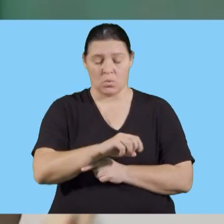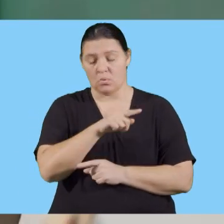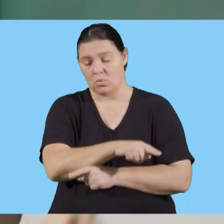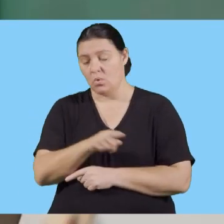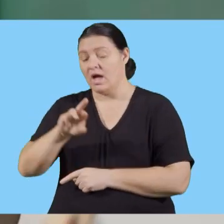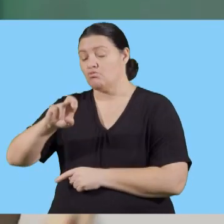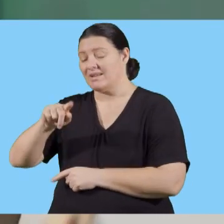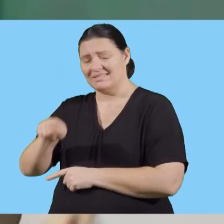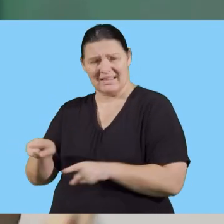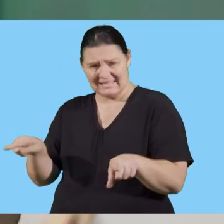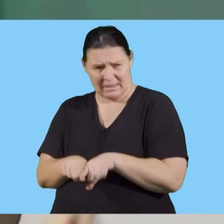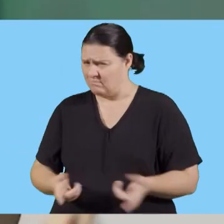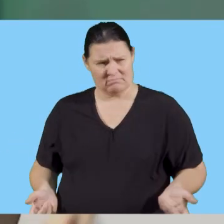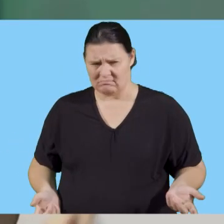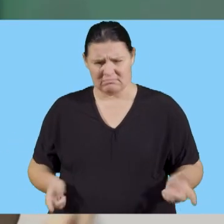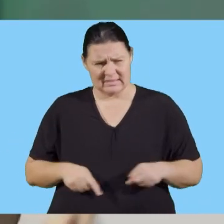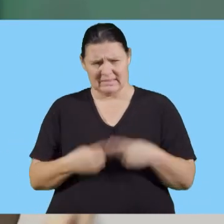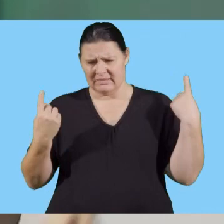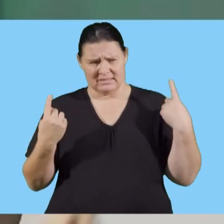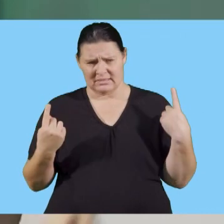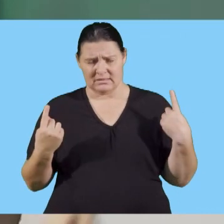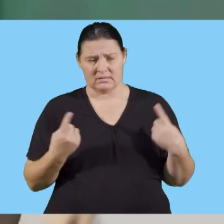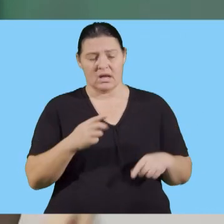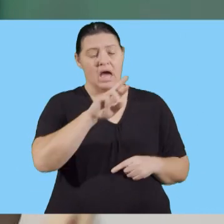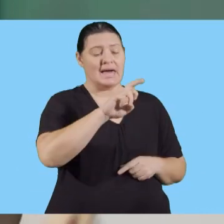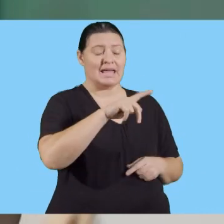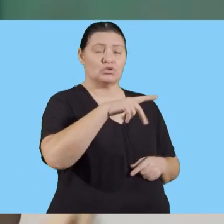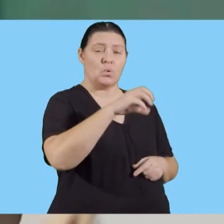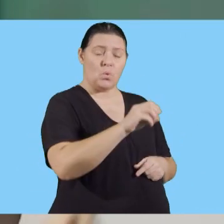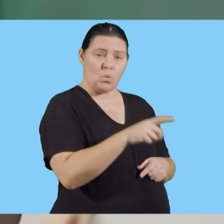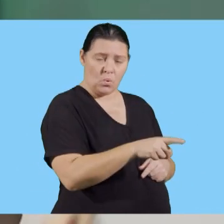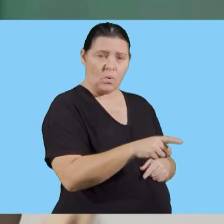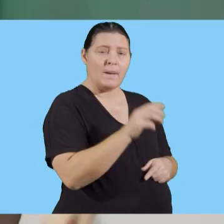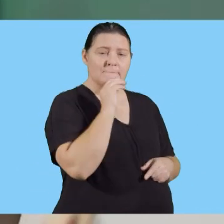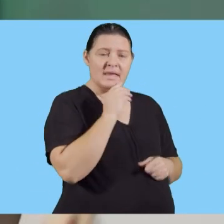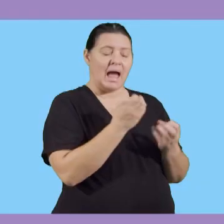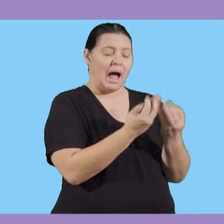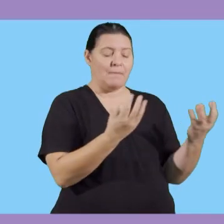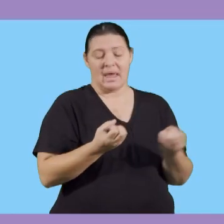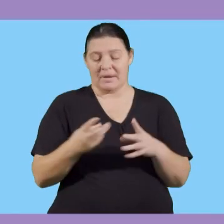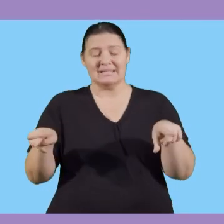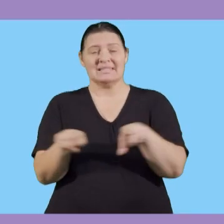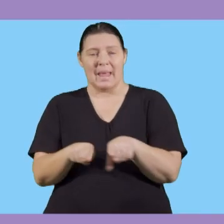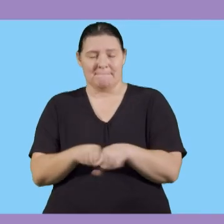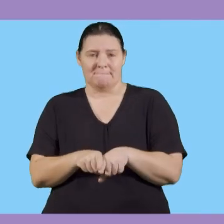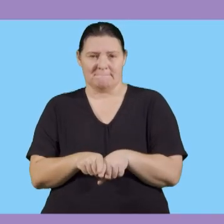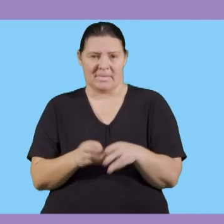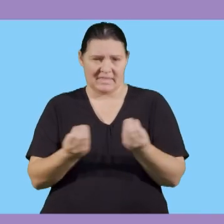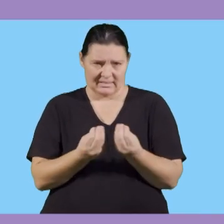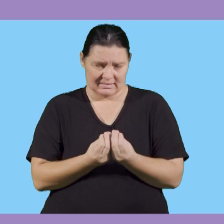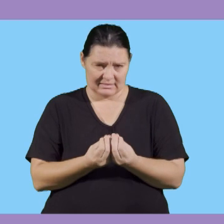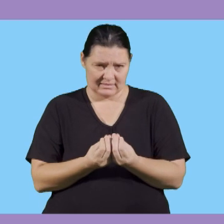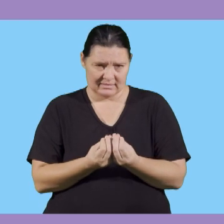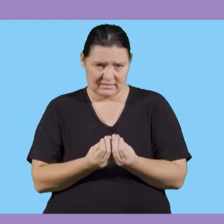ratio and rate are not the same. Remember that with a ratio, we are comparing quantities of the